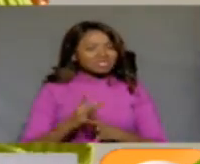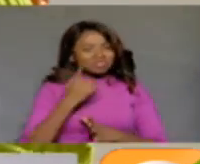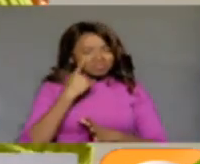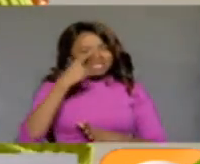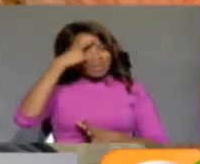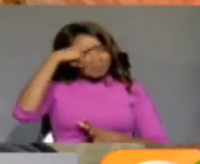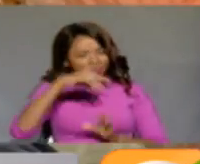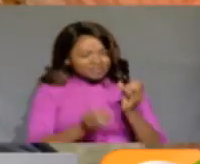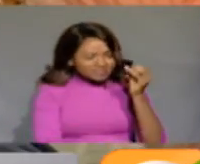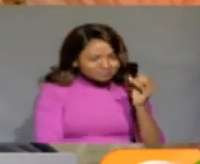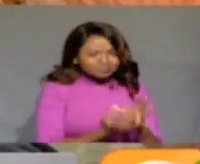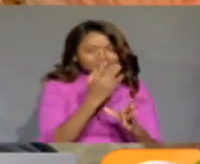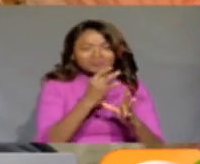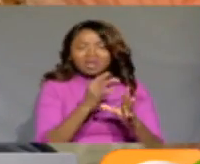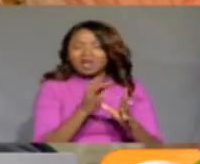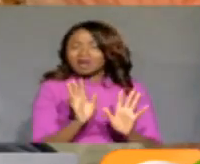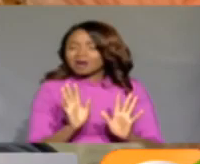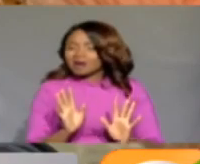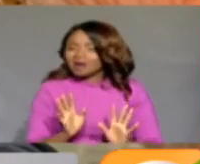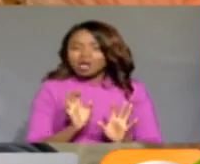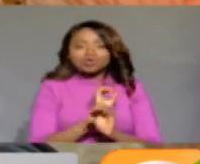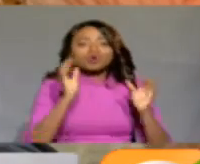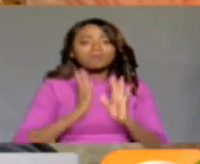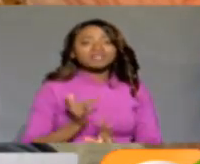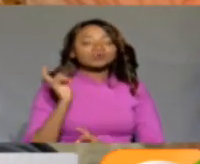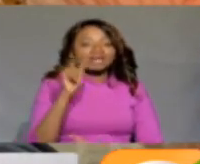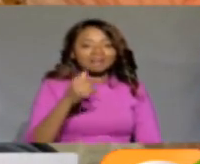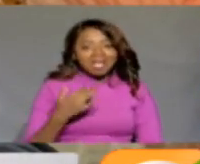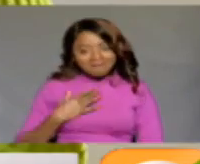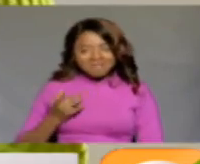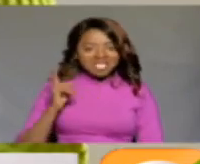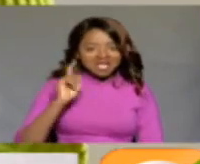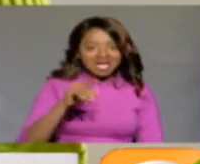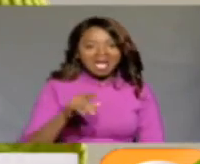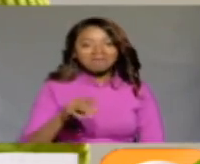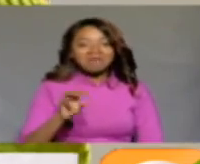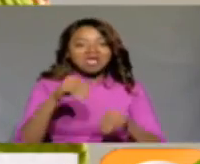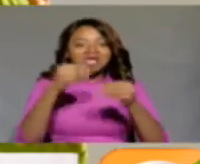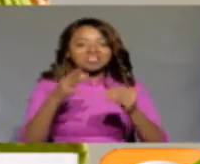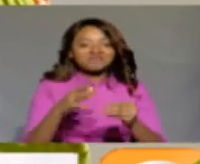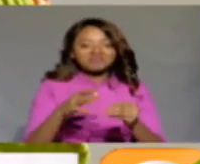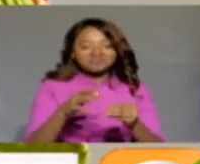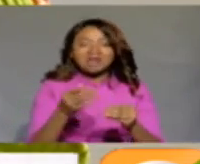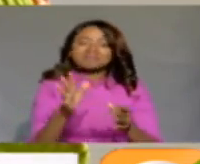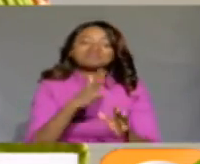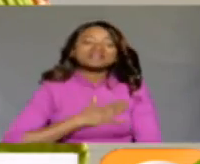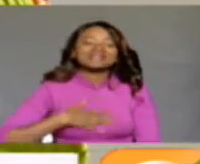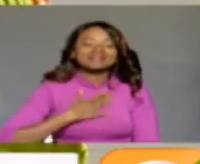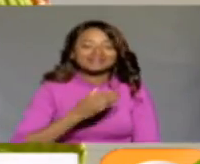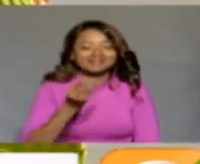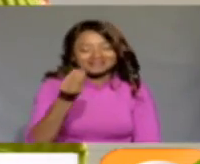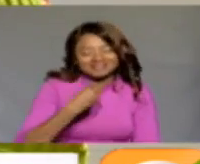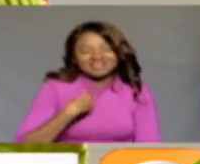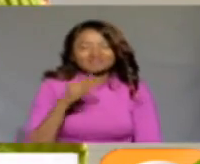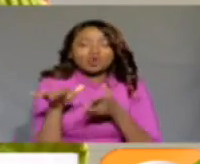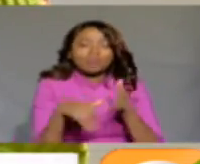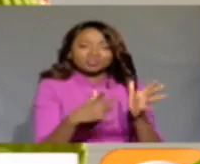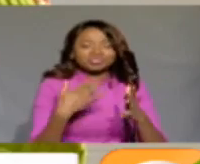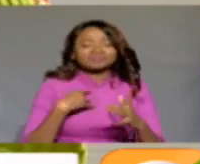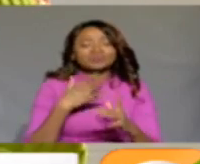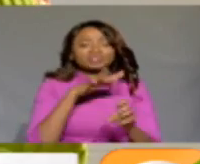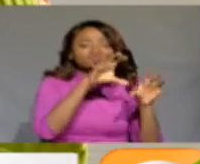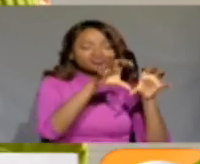promises that are made. Nobody ever comes and says that I'm coming, give me the chance to mess you up. They always say,